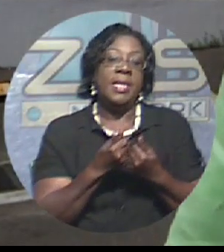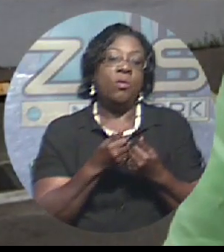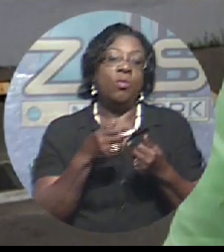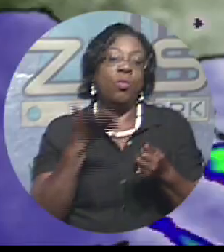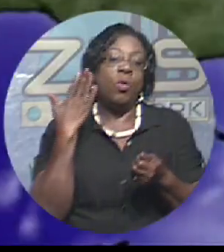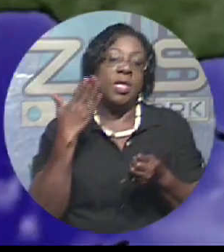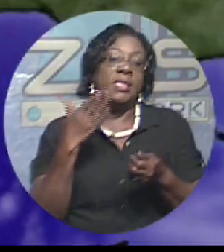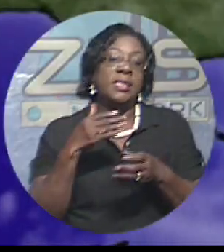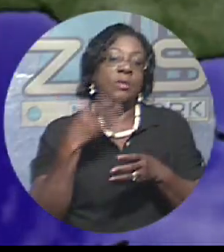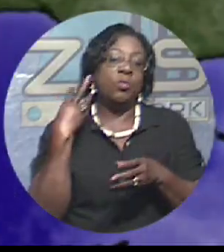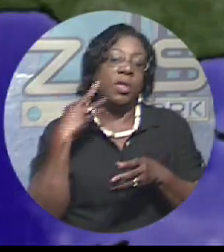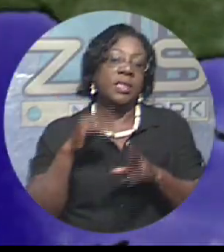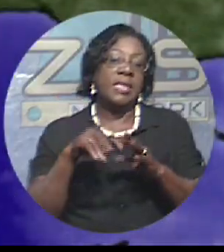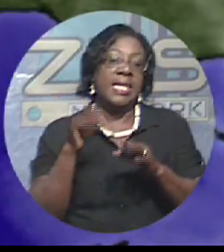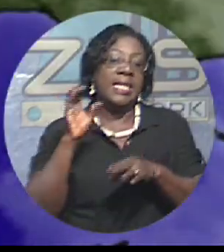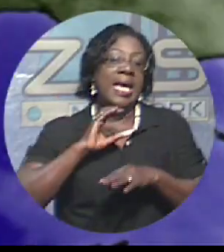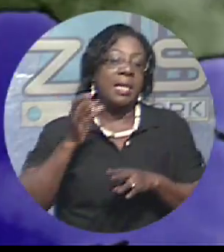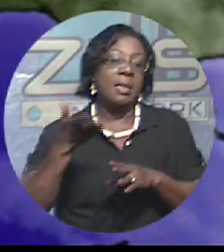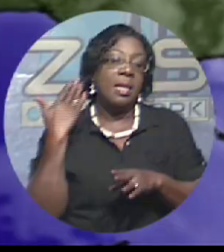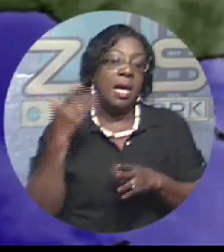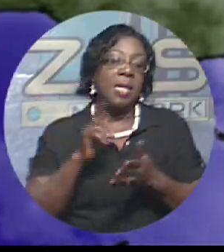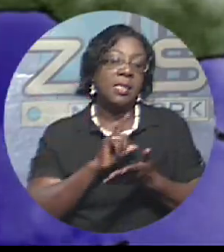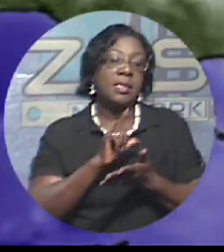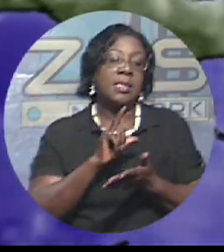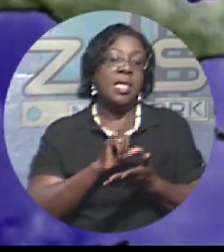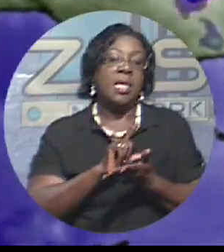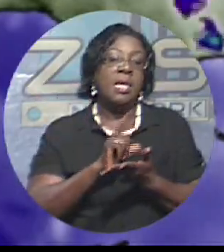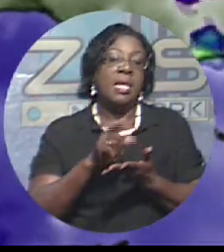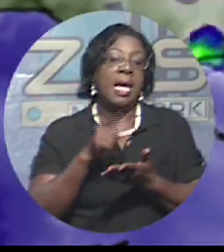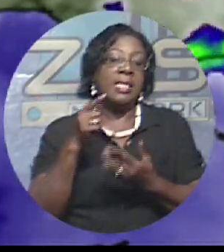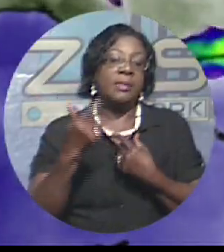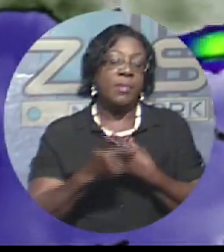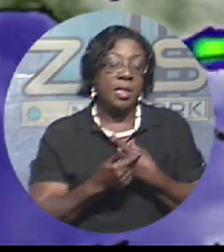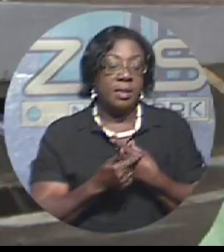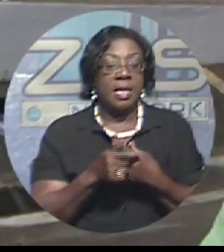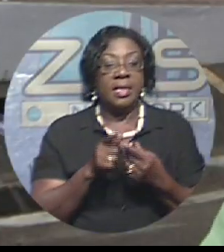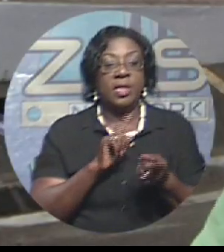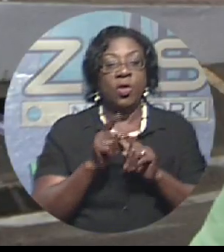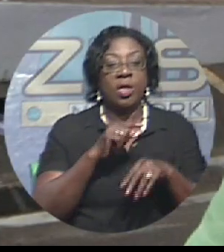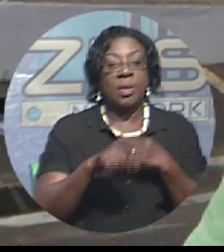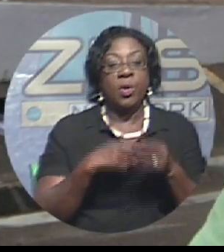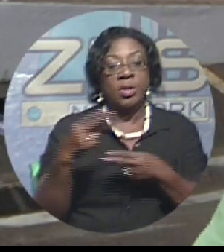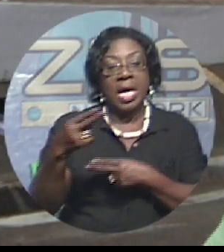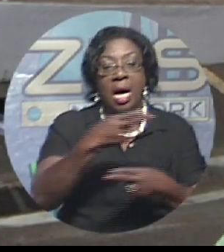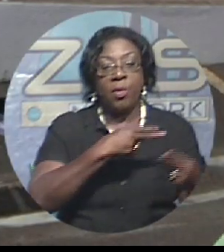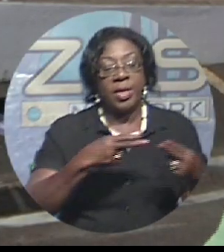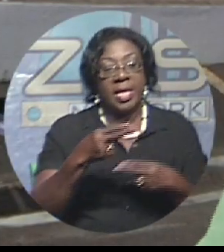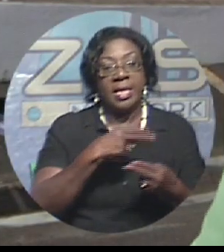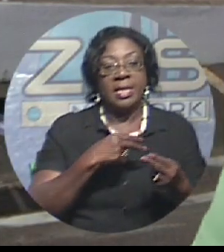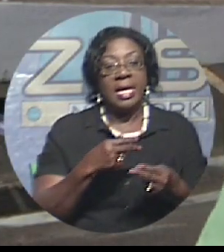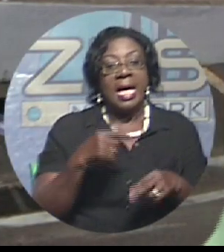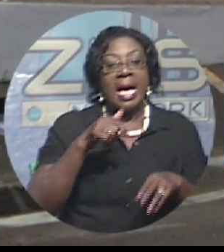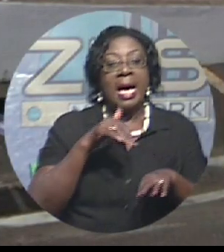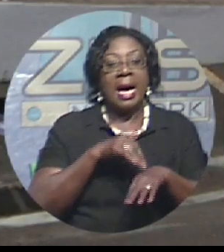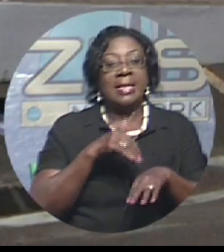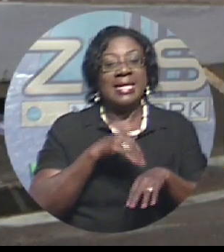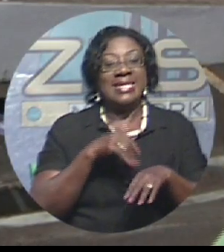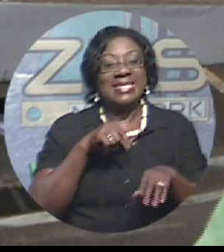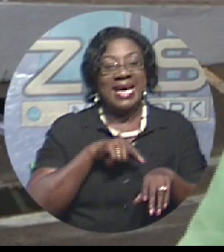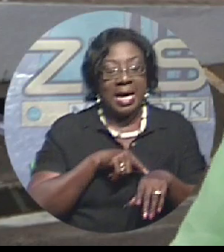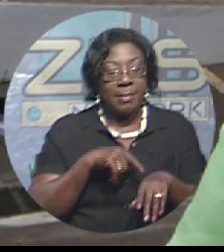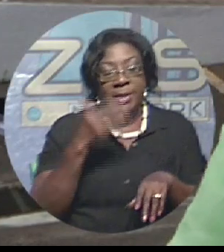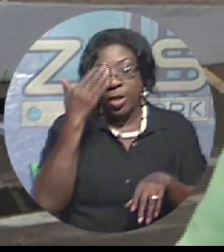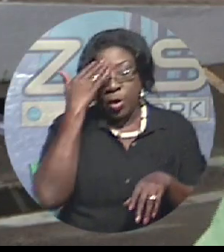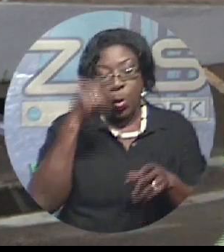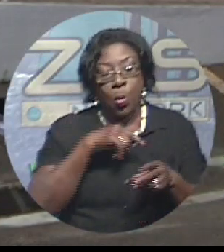Canada last week for a presentation, and Hurricane Matthew was a topic of discussion. They knew about the hurricane, and after the hurricane,